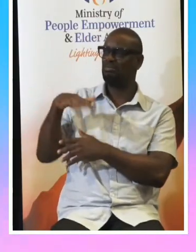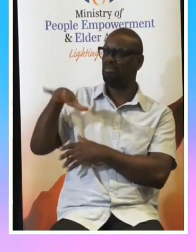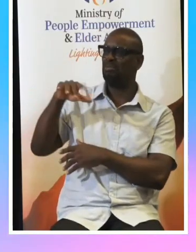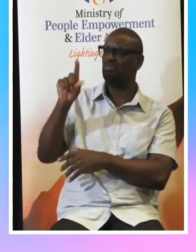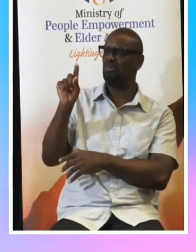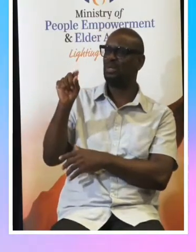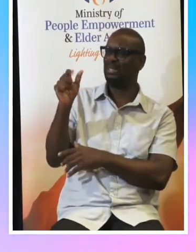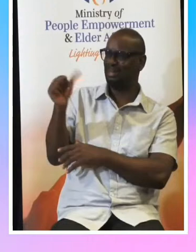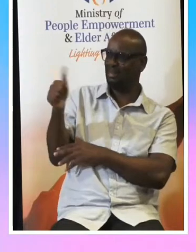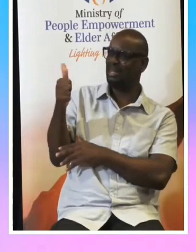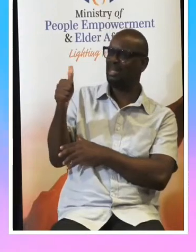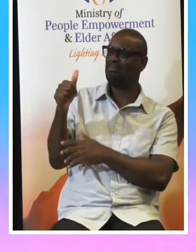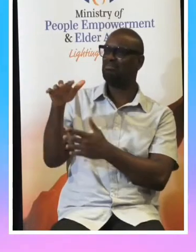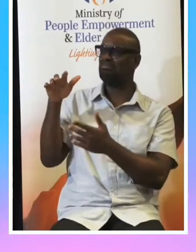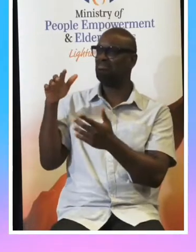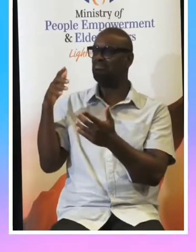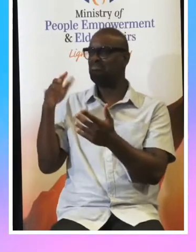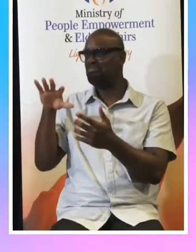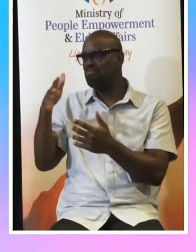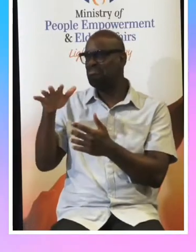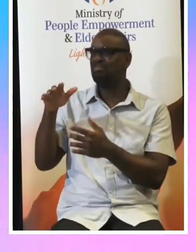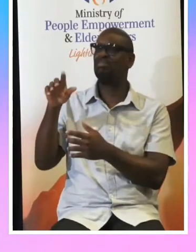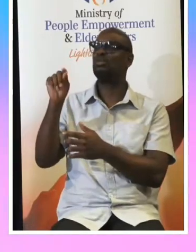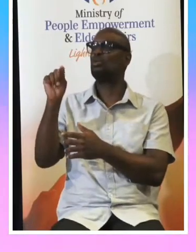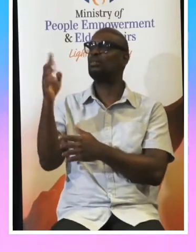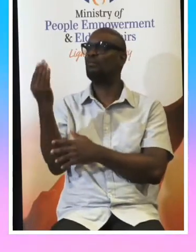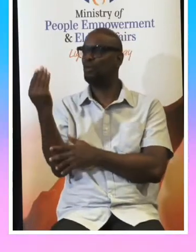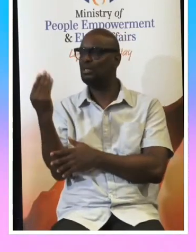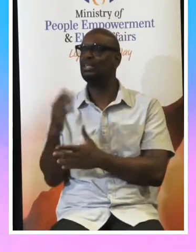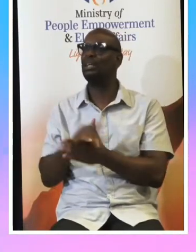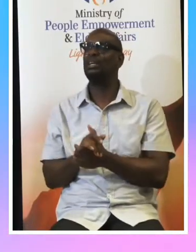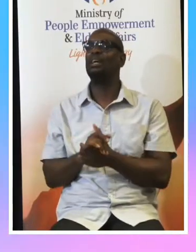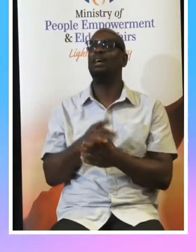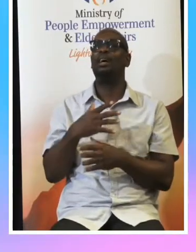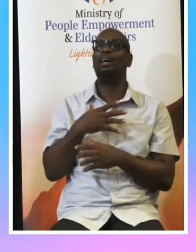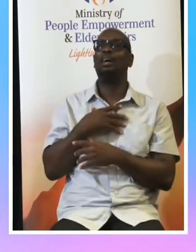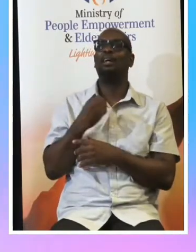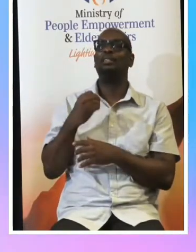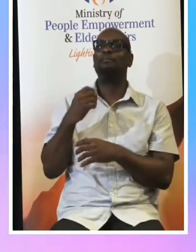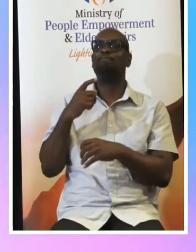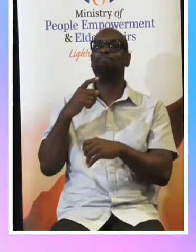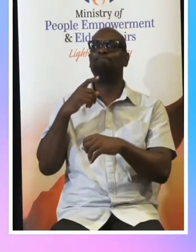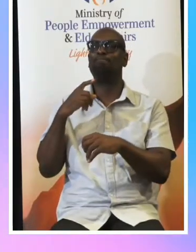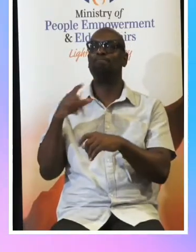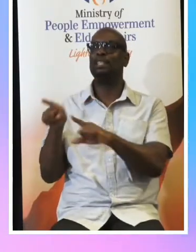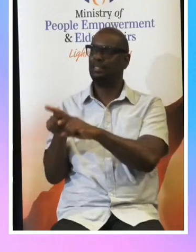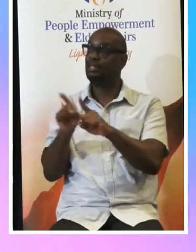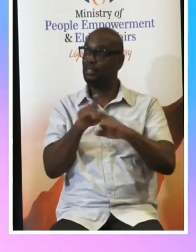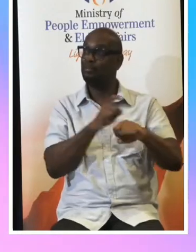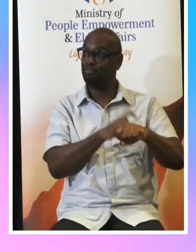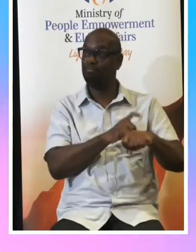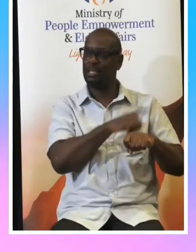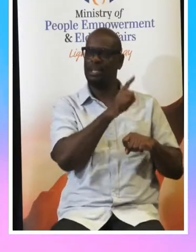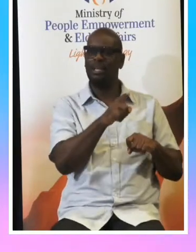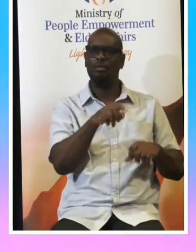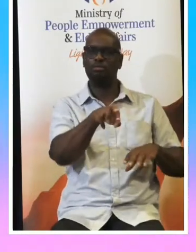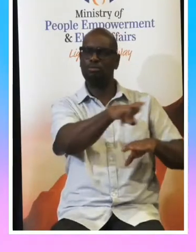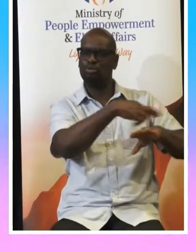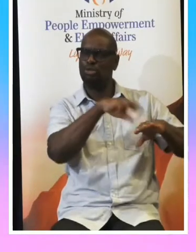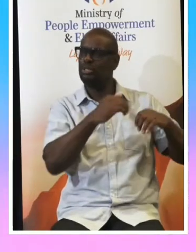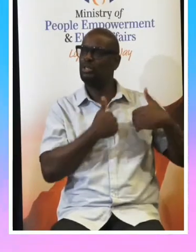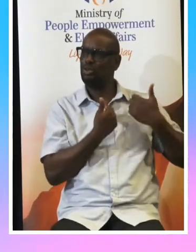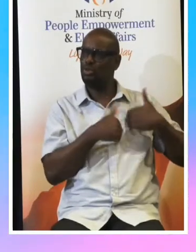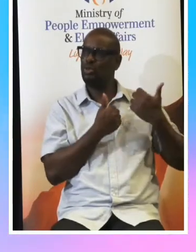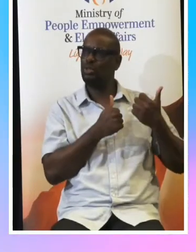2014. Concurrently, he was at that time as well a regional youth